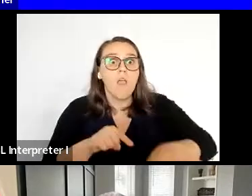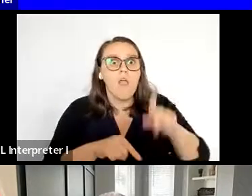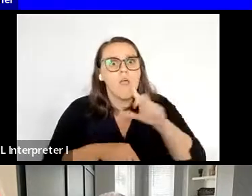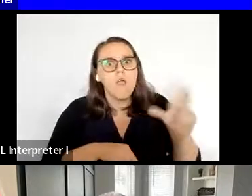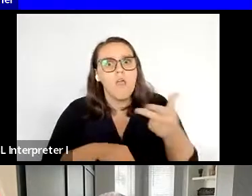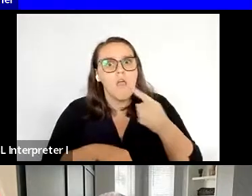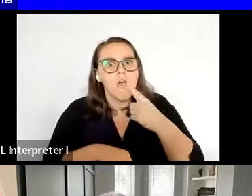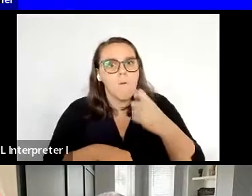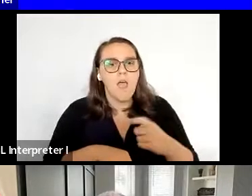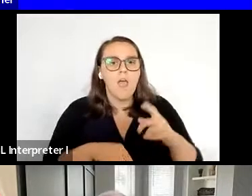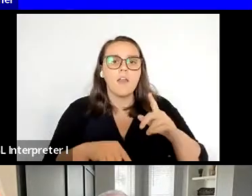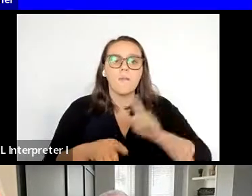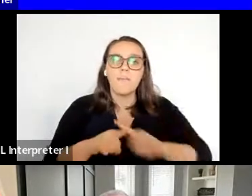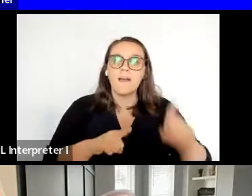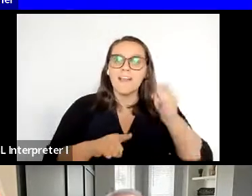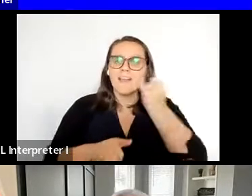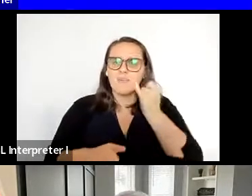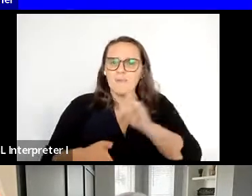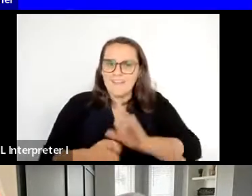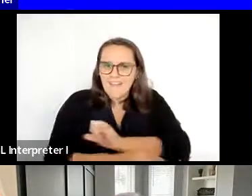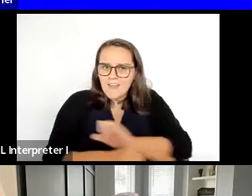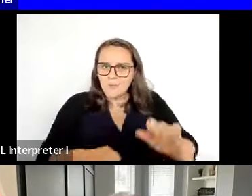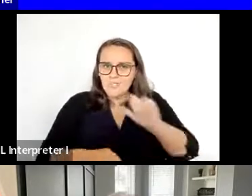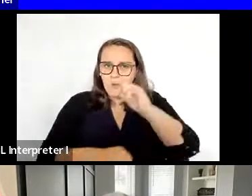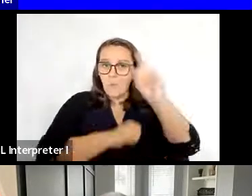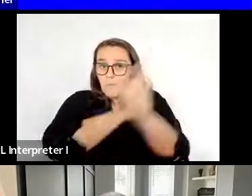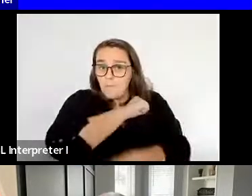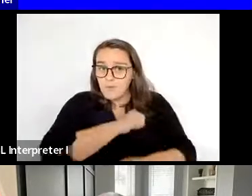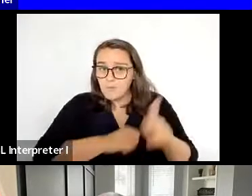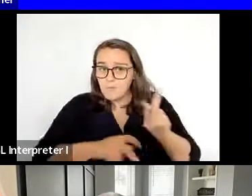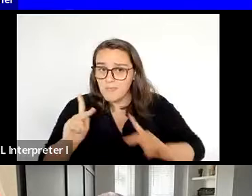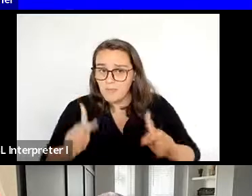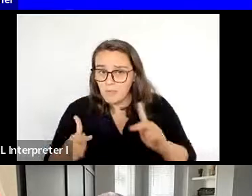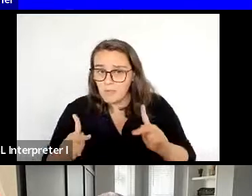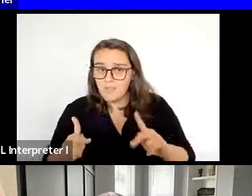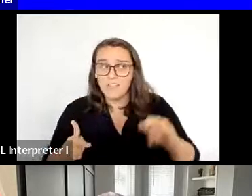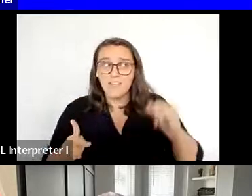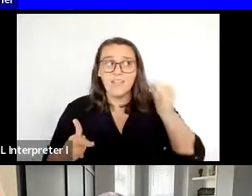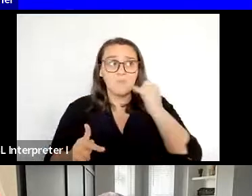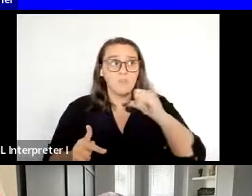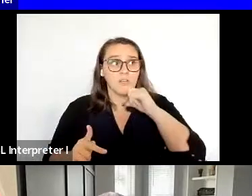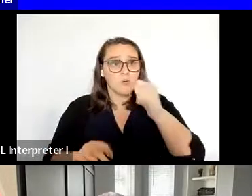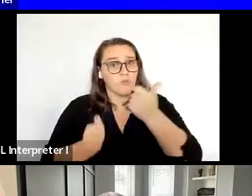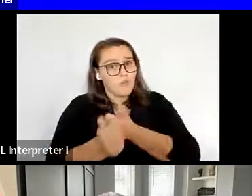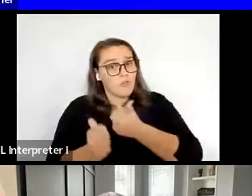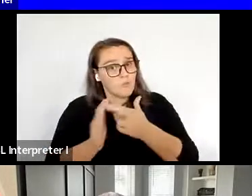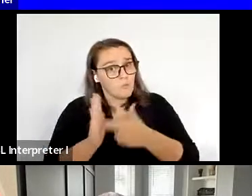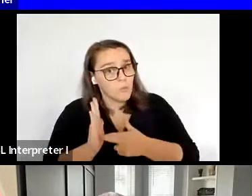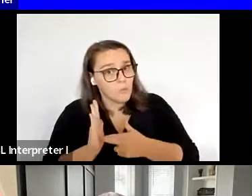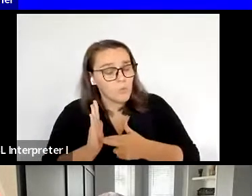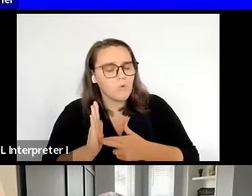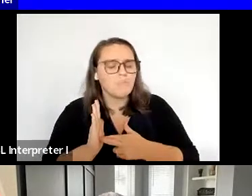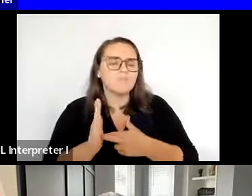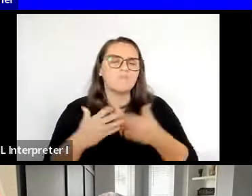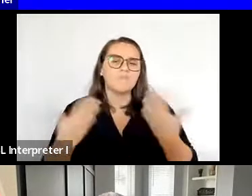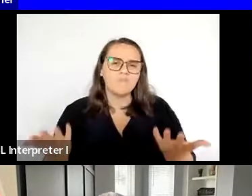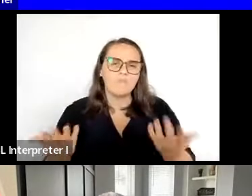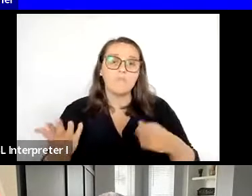continue to do that practice, are we going to save lives? There is a intersection that I go through daily